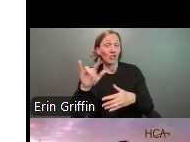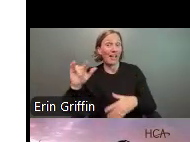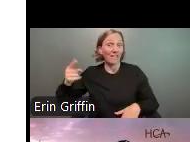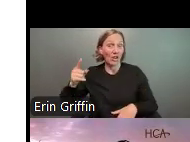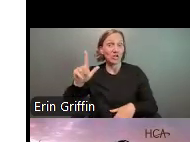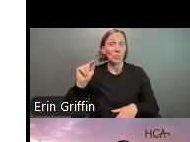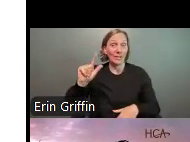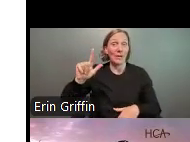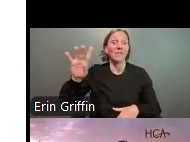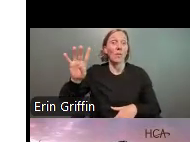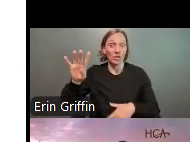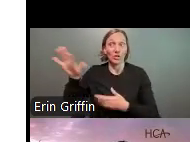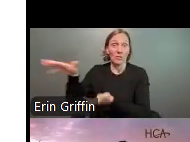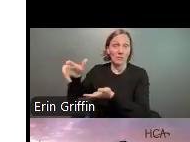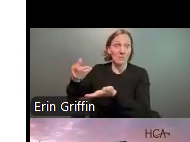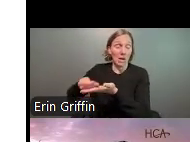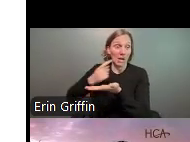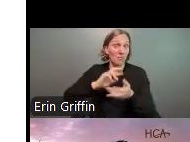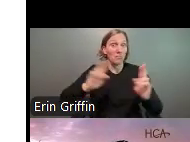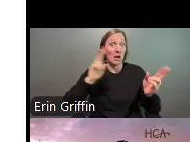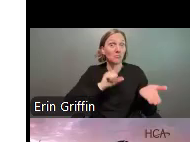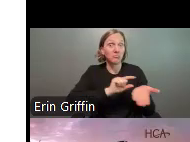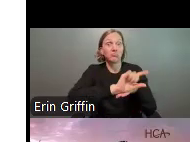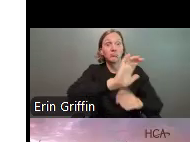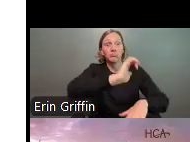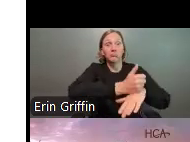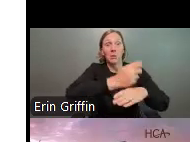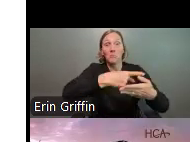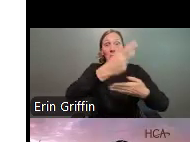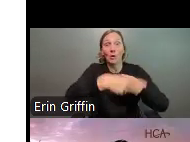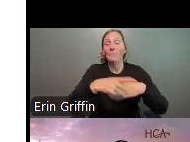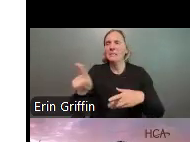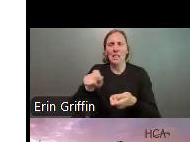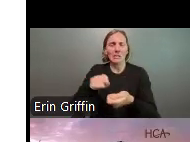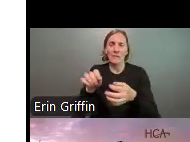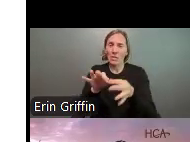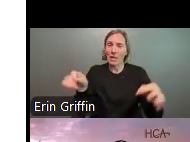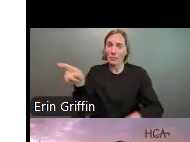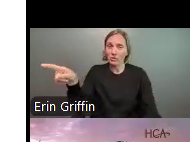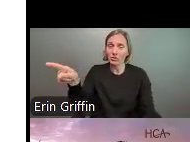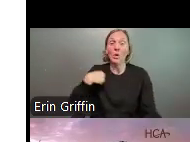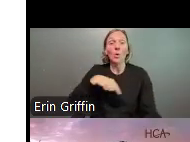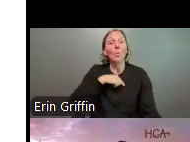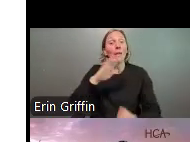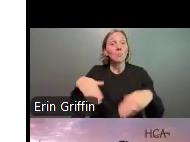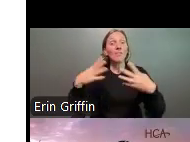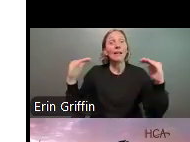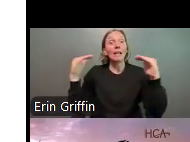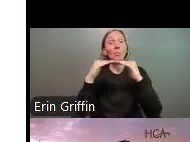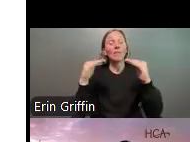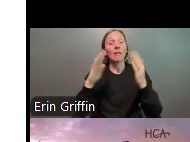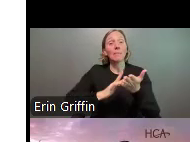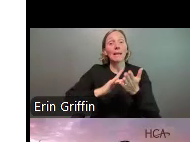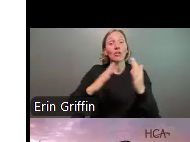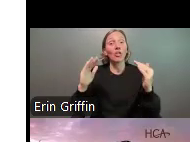2024. And to be very specific, the language noted, right, that we are providing equivalent medical health care coverage